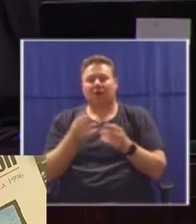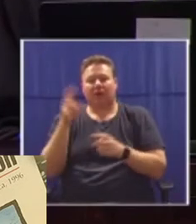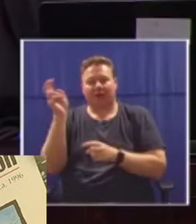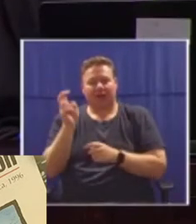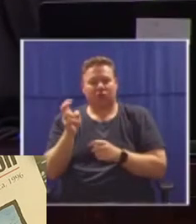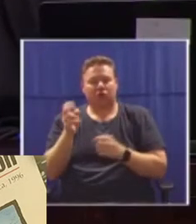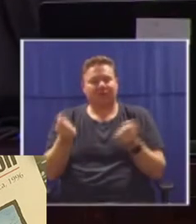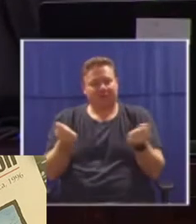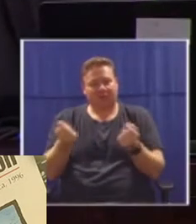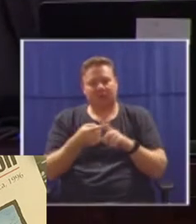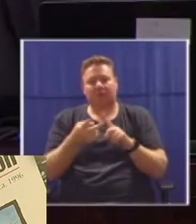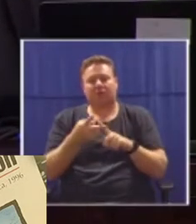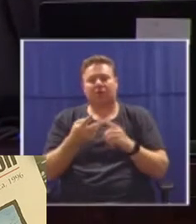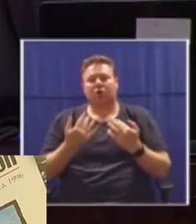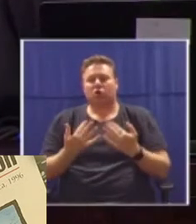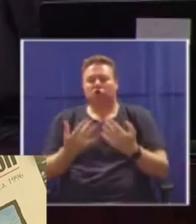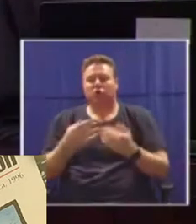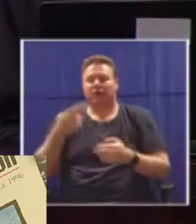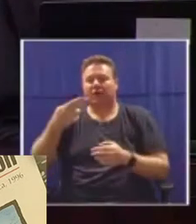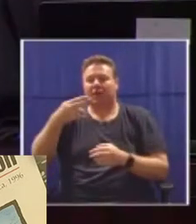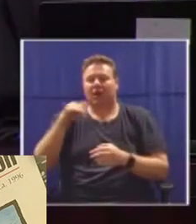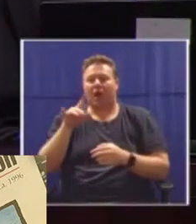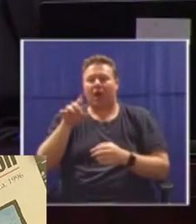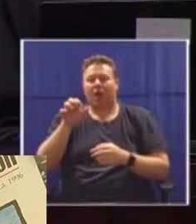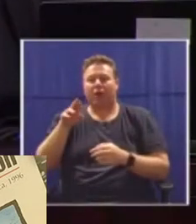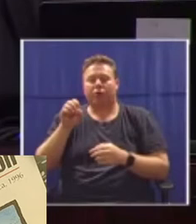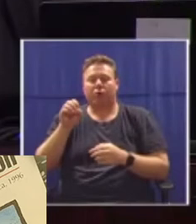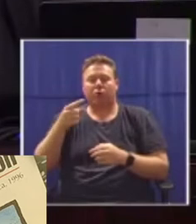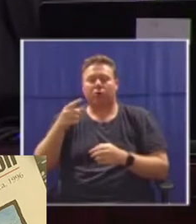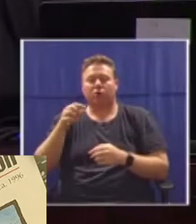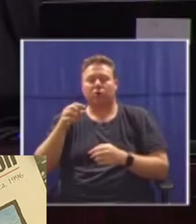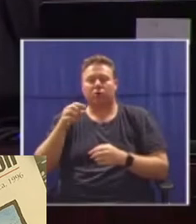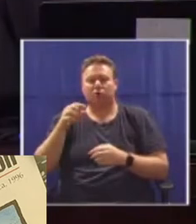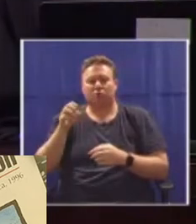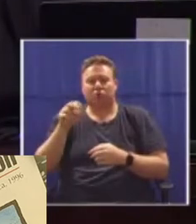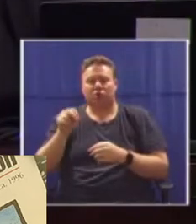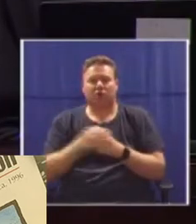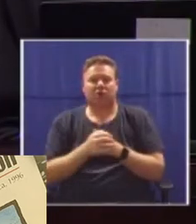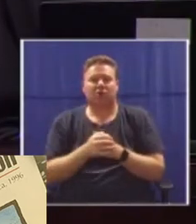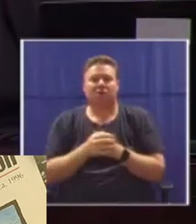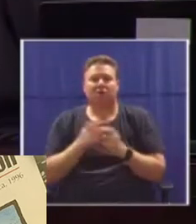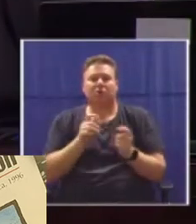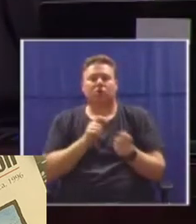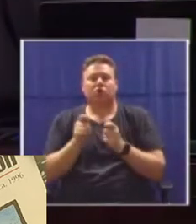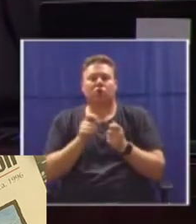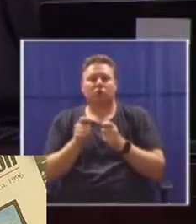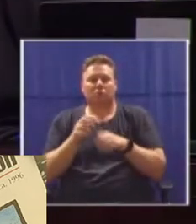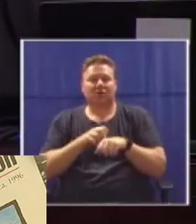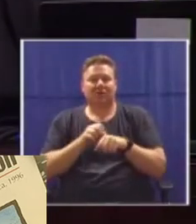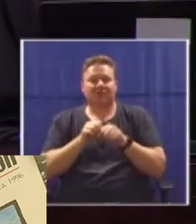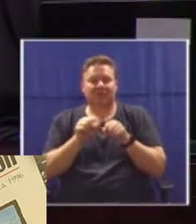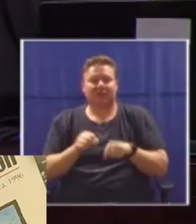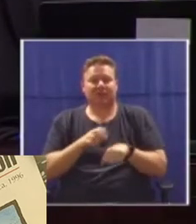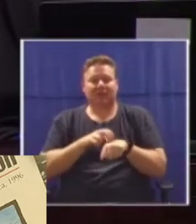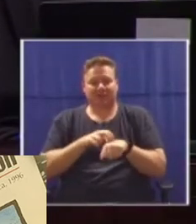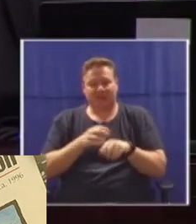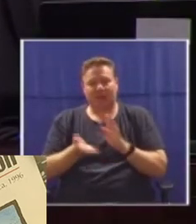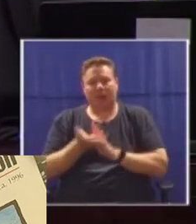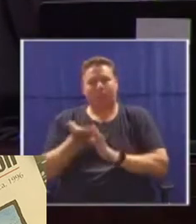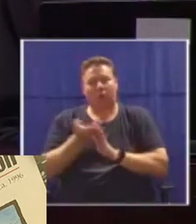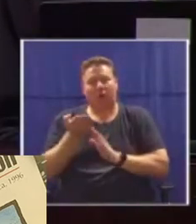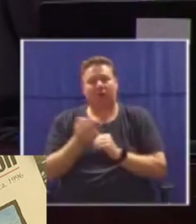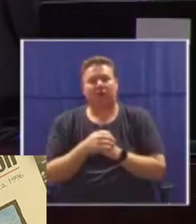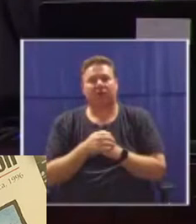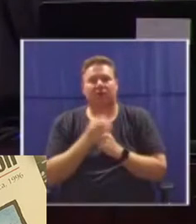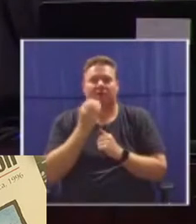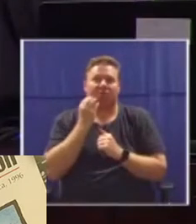green hydrogen have all communicated. Transport system will therefore need to be upgraded